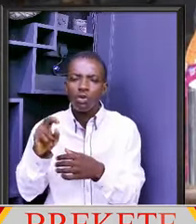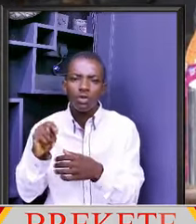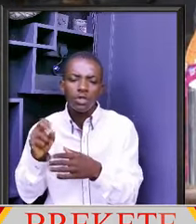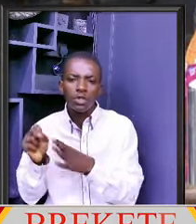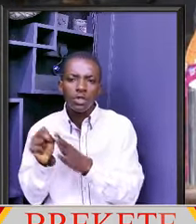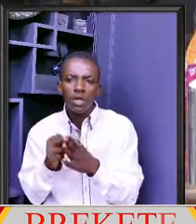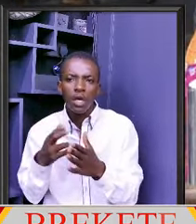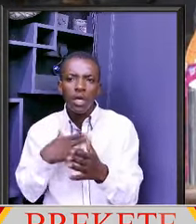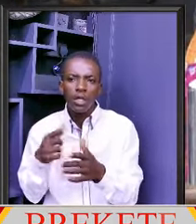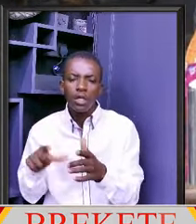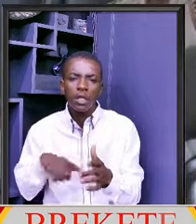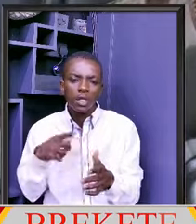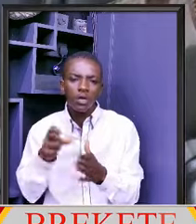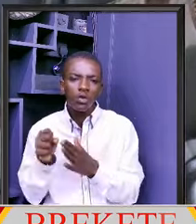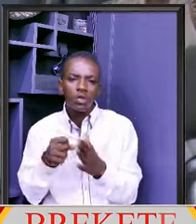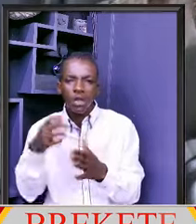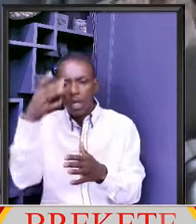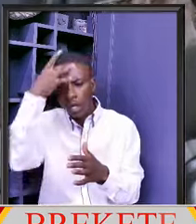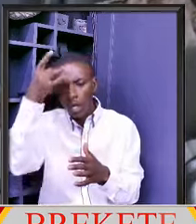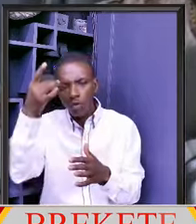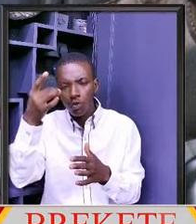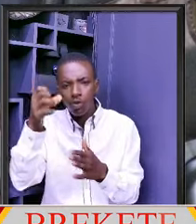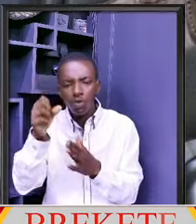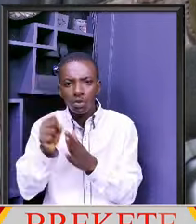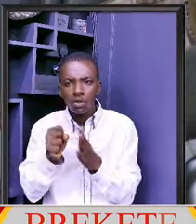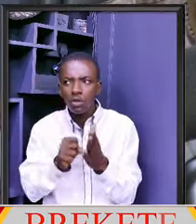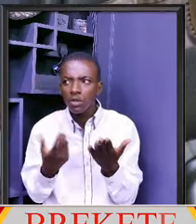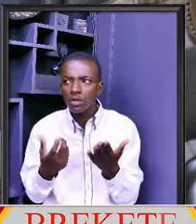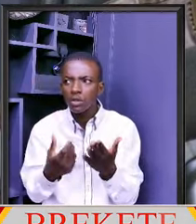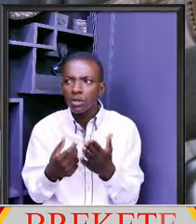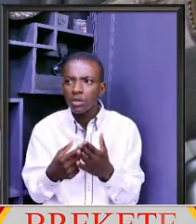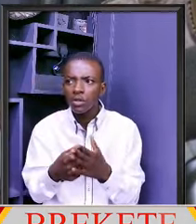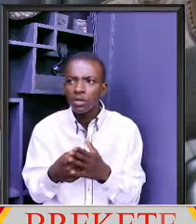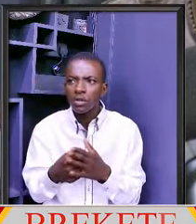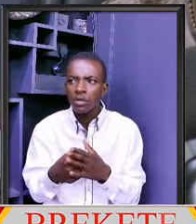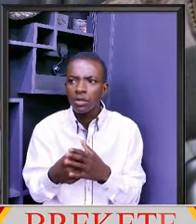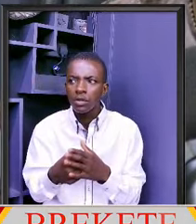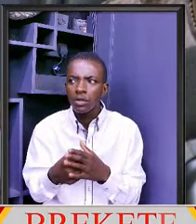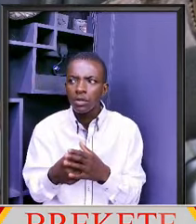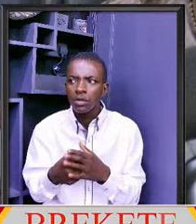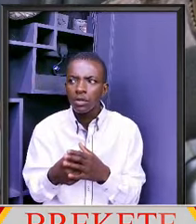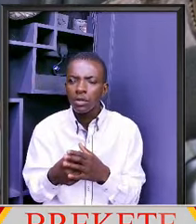State, and Kano State and FCT. Which year this meeting happened?